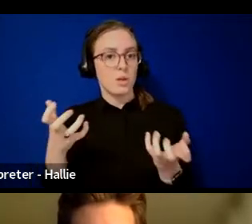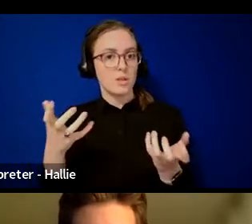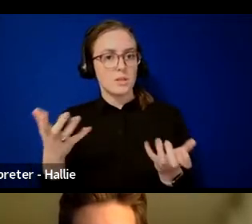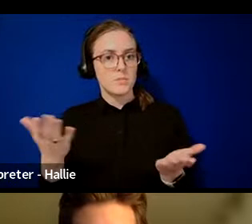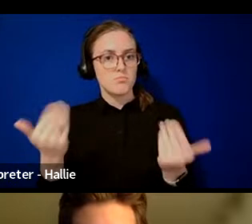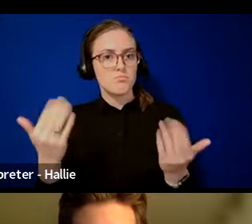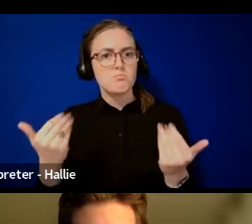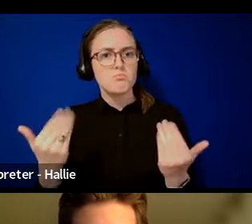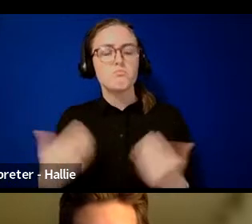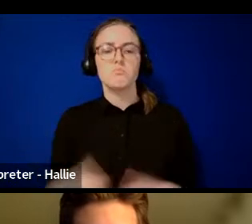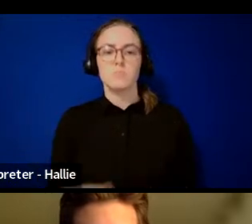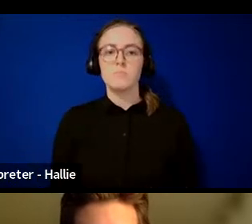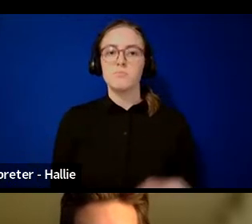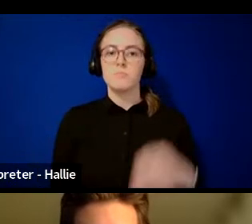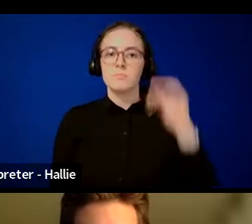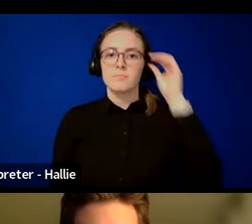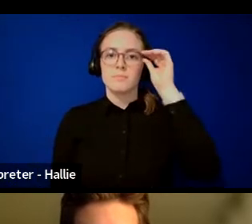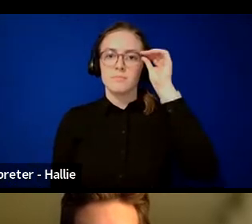out to come out.